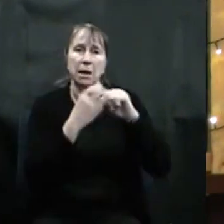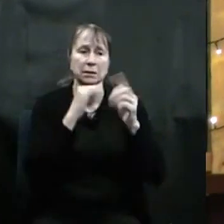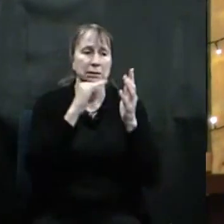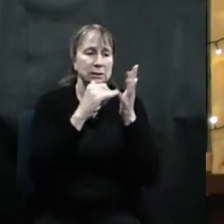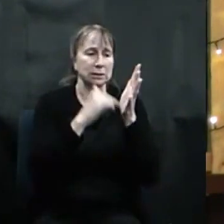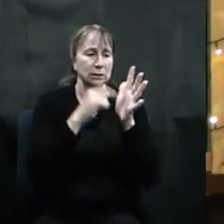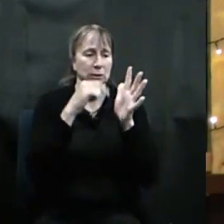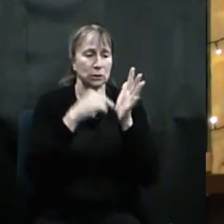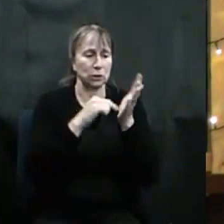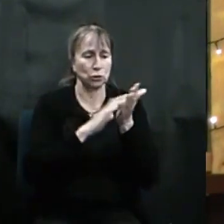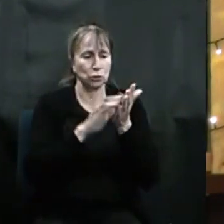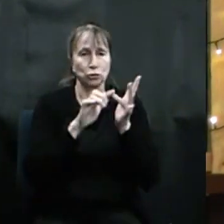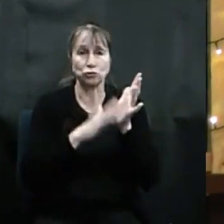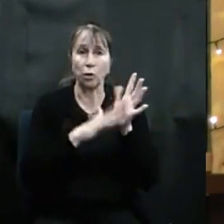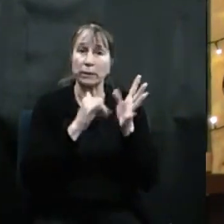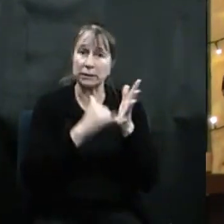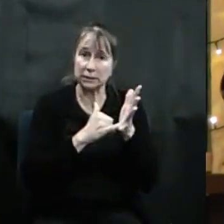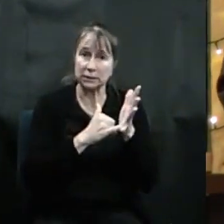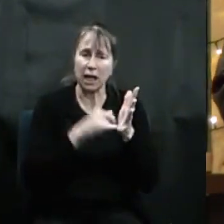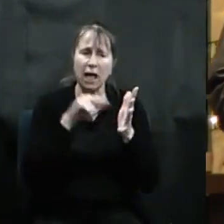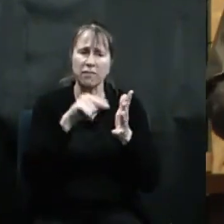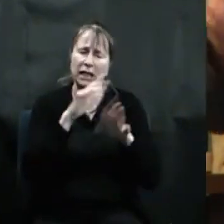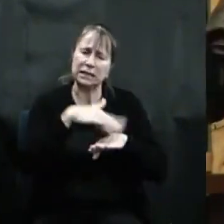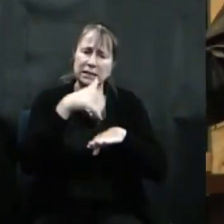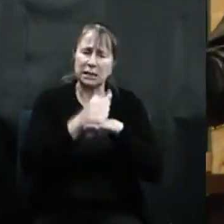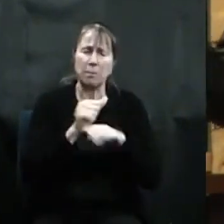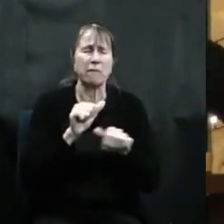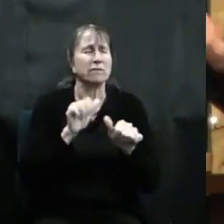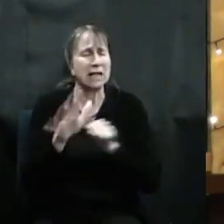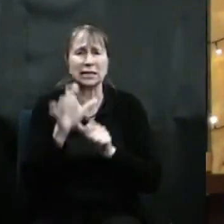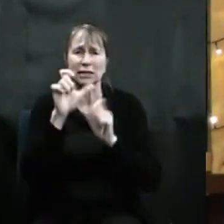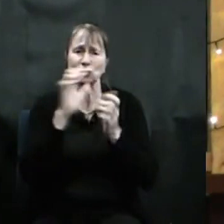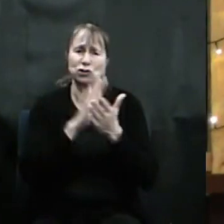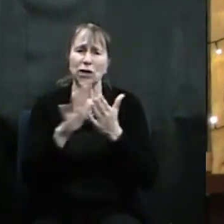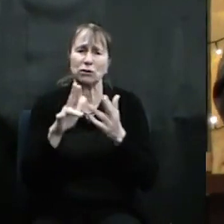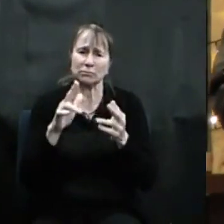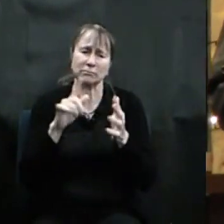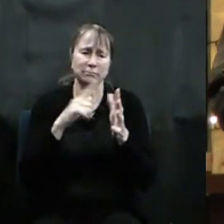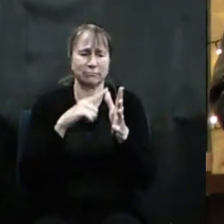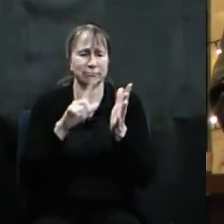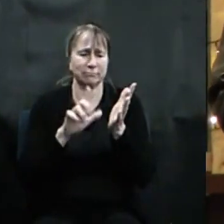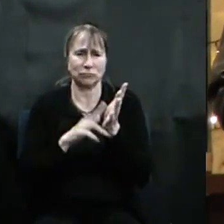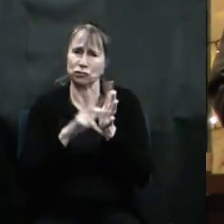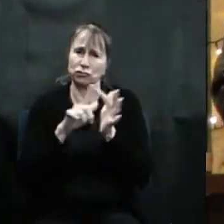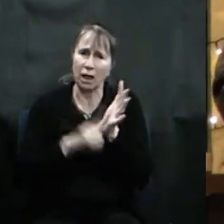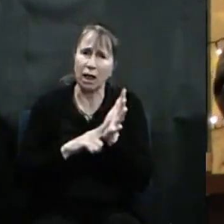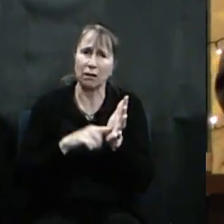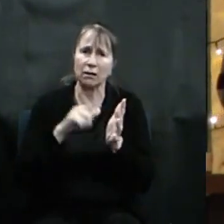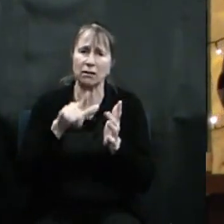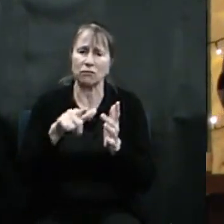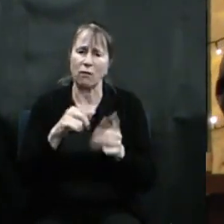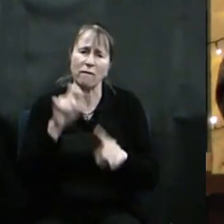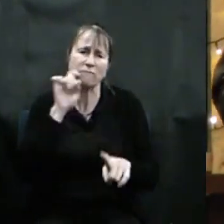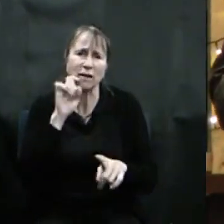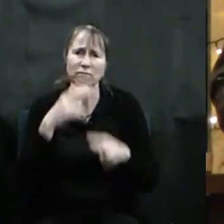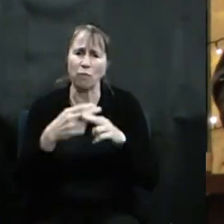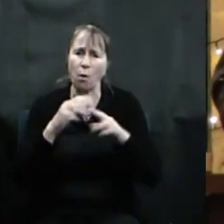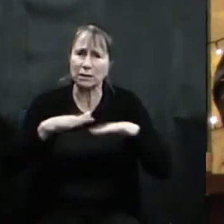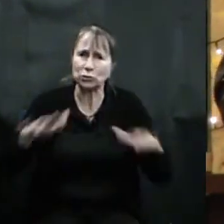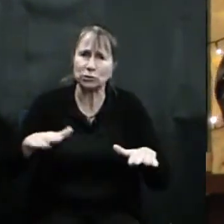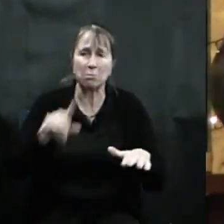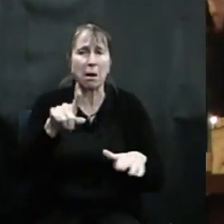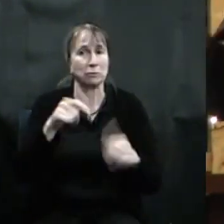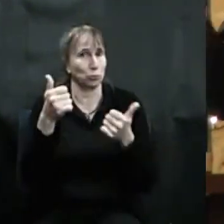fun and the Lord to our families at home. I hope you've had an opportunity to view the episodes yourself. They're great